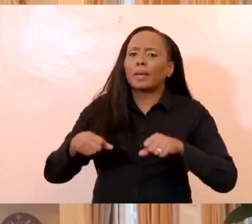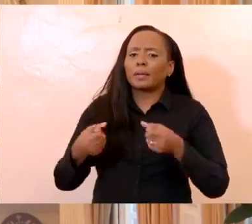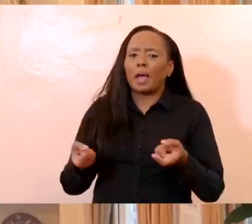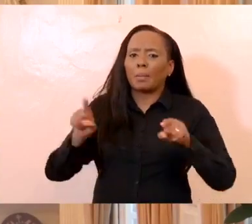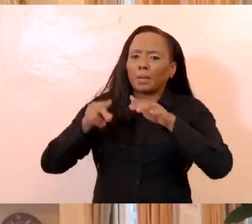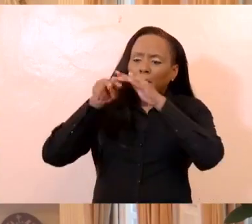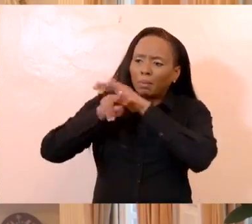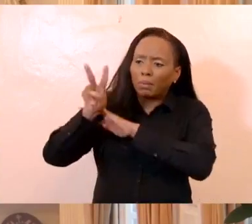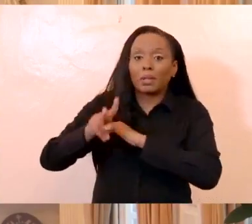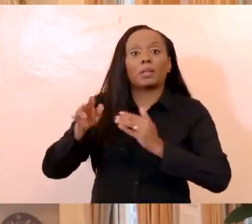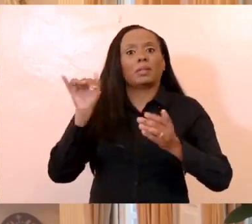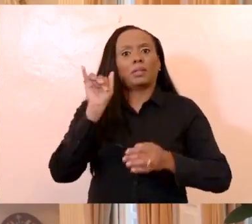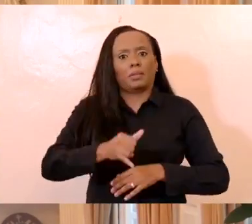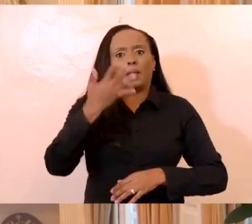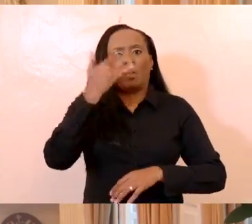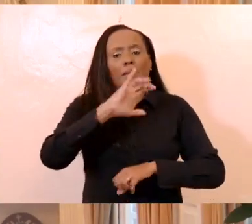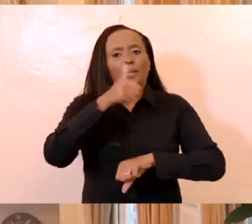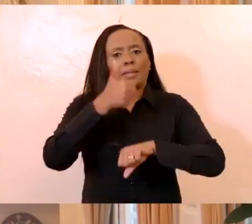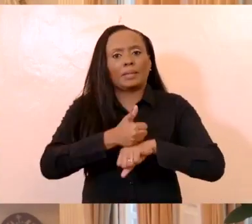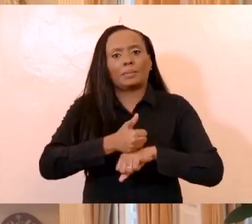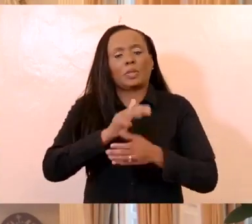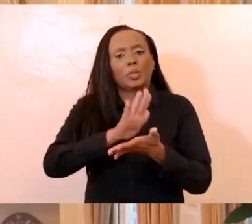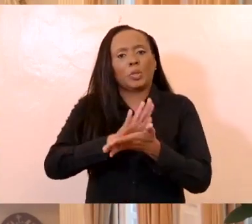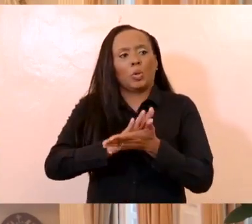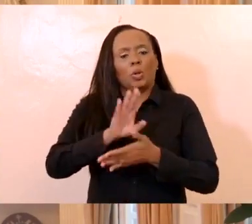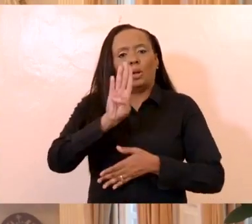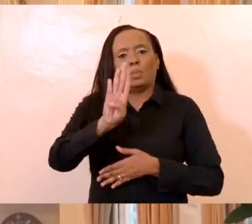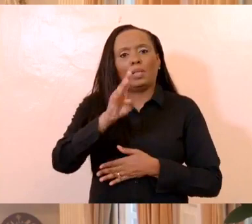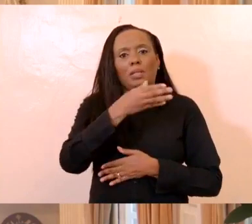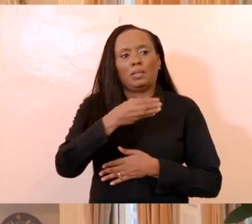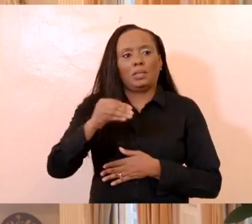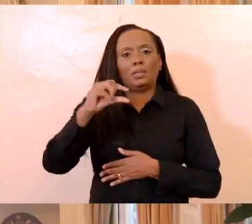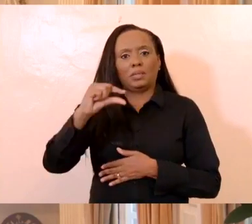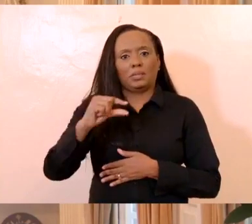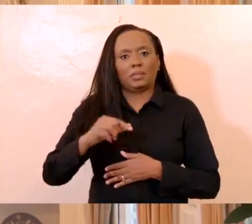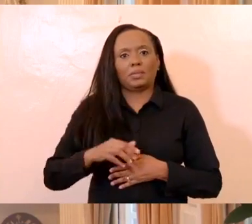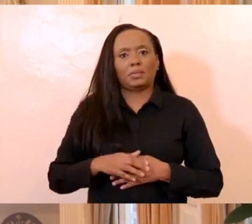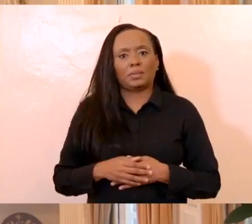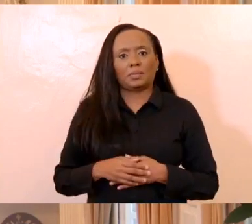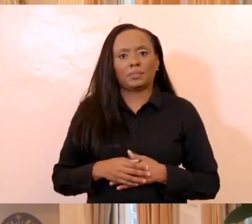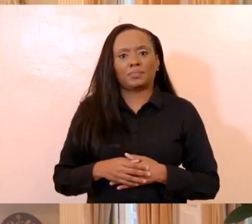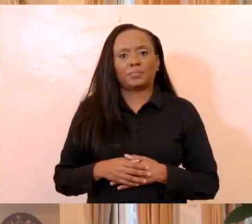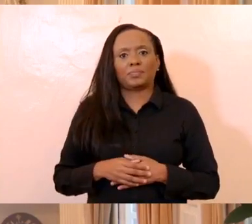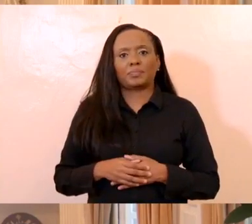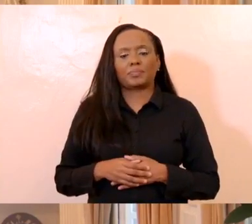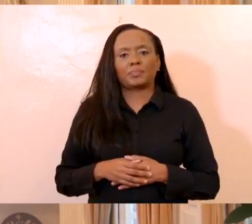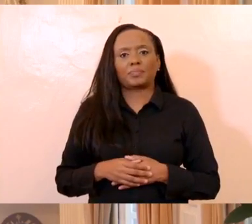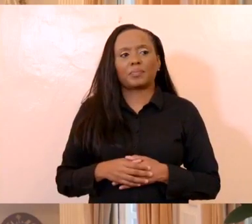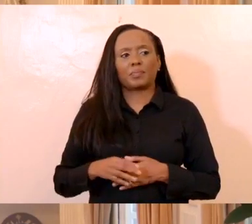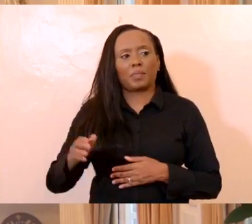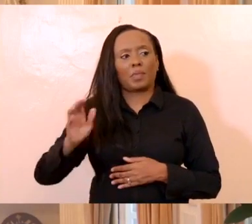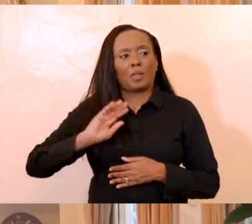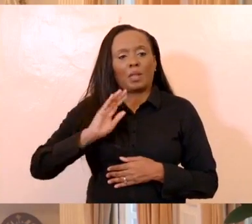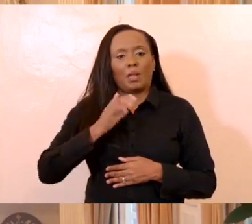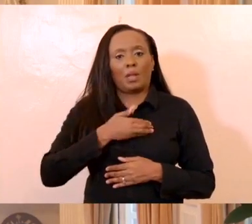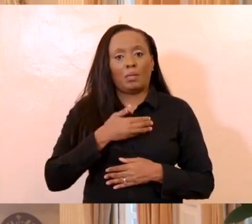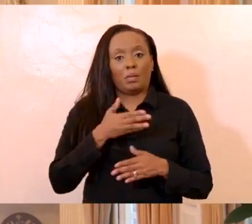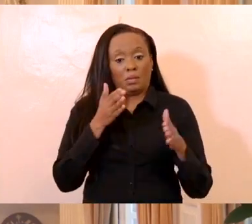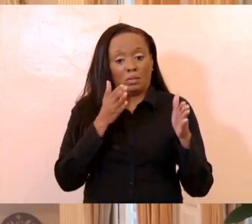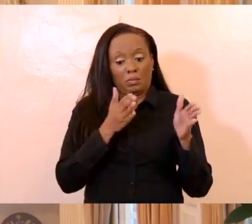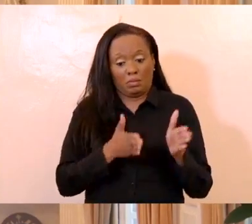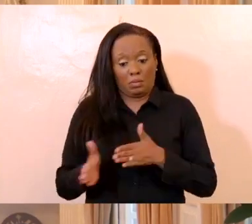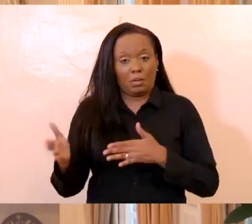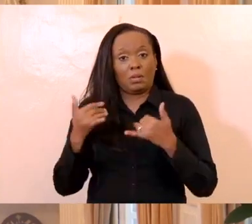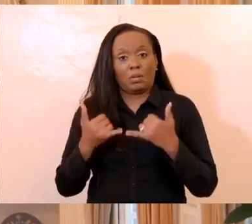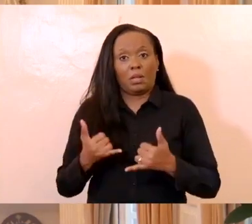we can stand up if necessary. So our strategy at the moment is trying to find